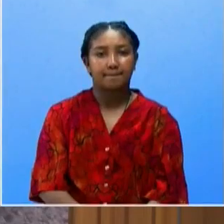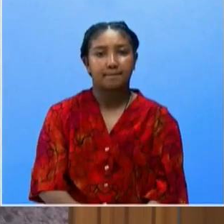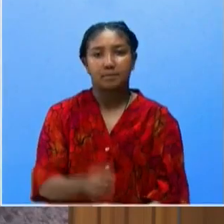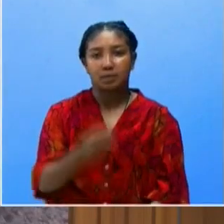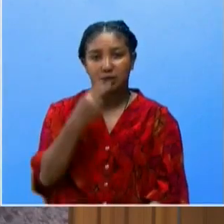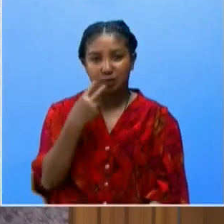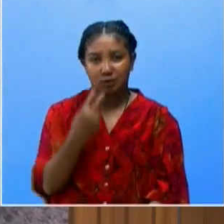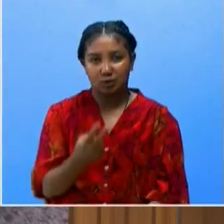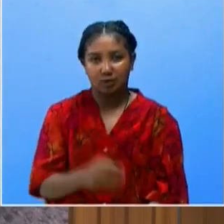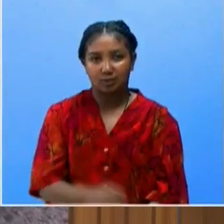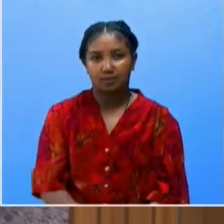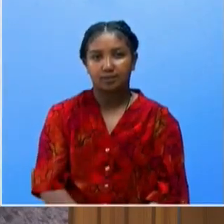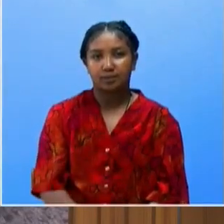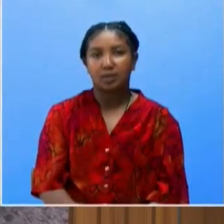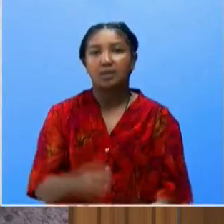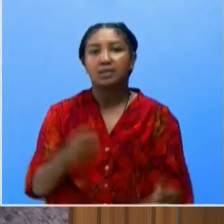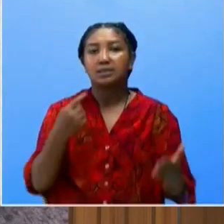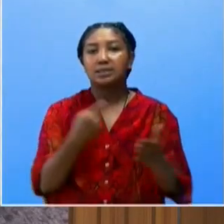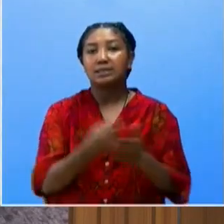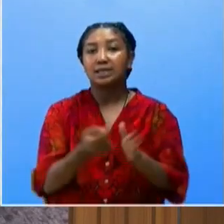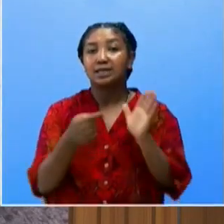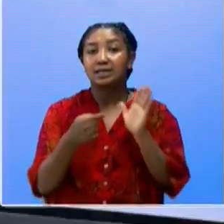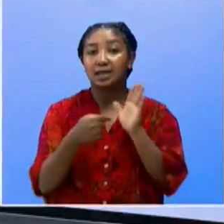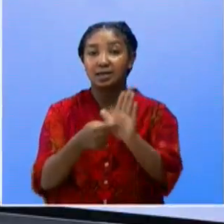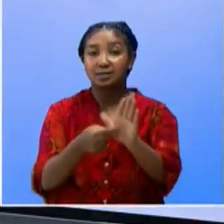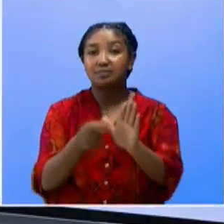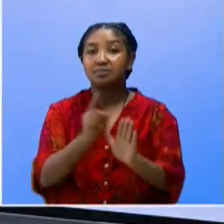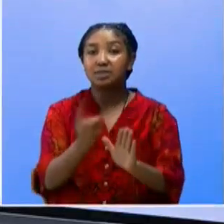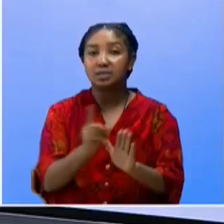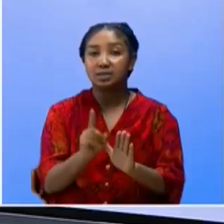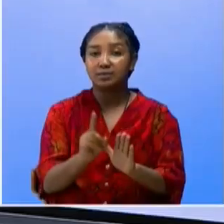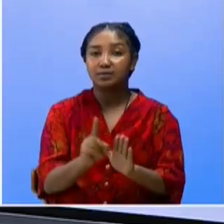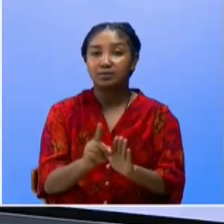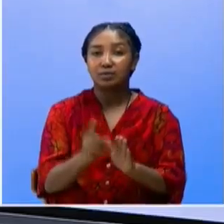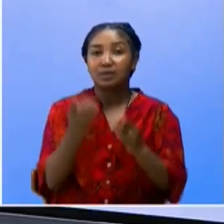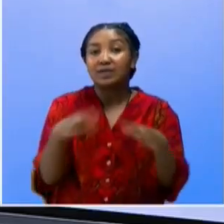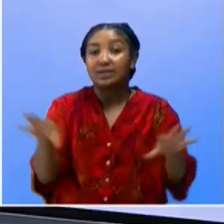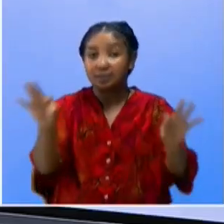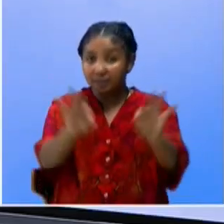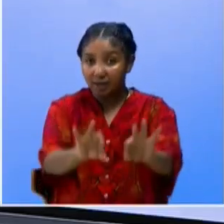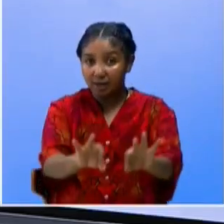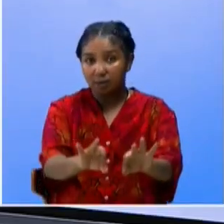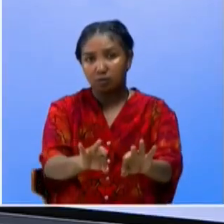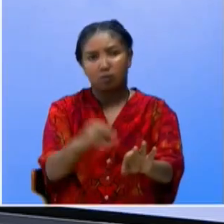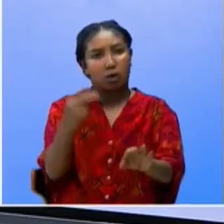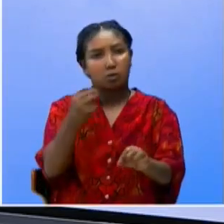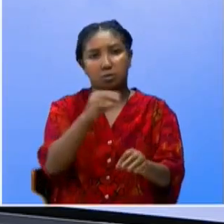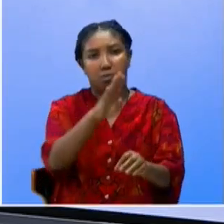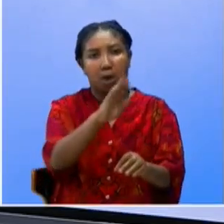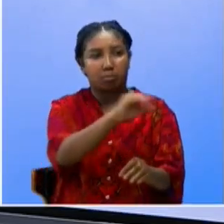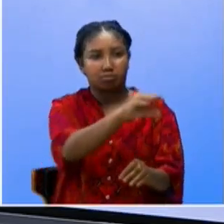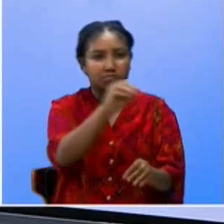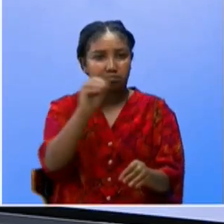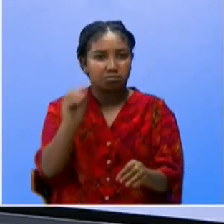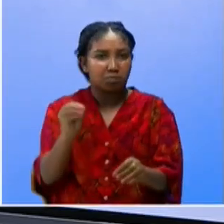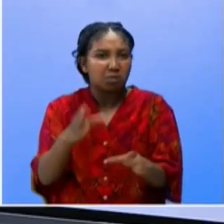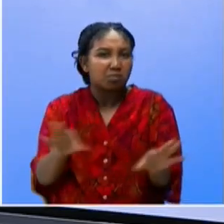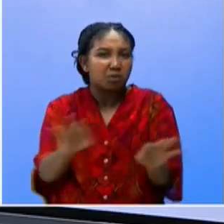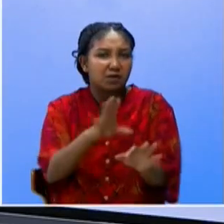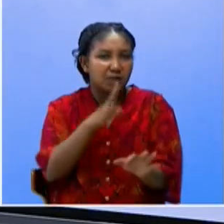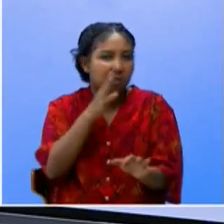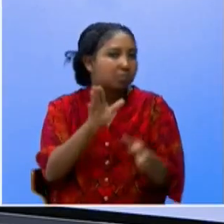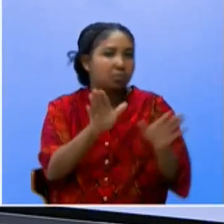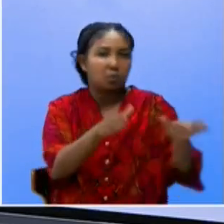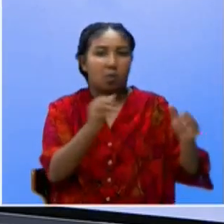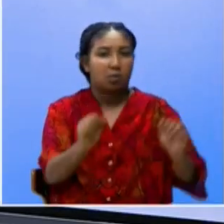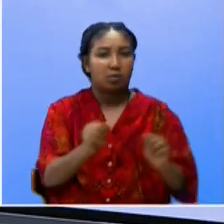Look, this indicates what? If necessary, you can use it. If it is not necessary, you